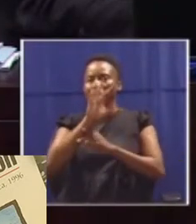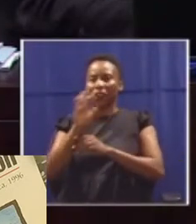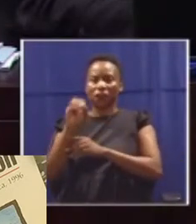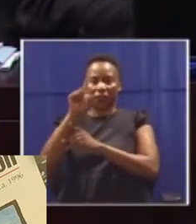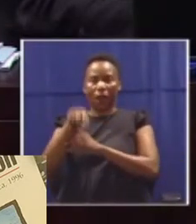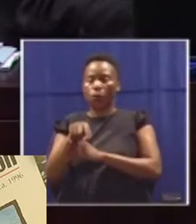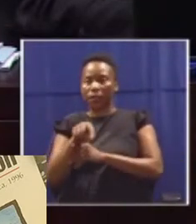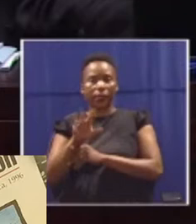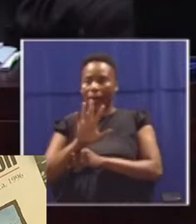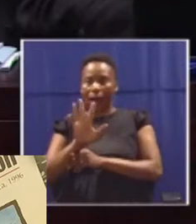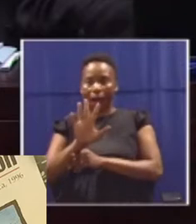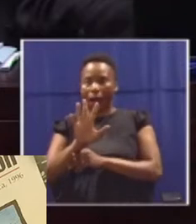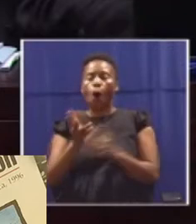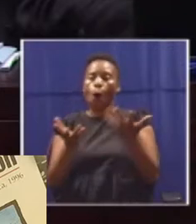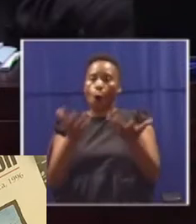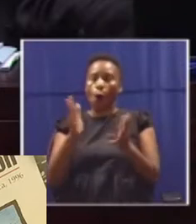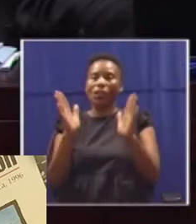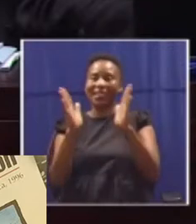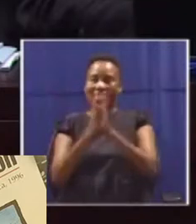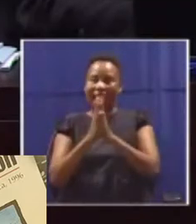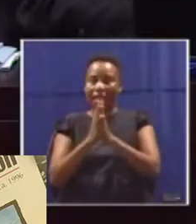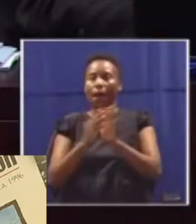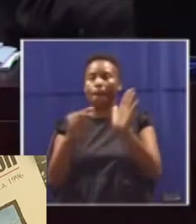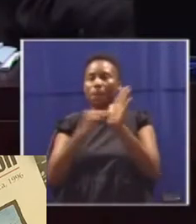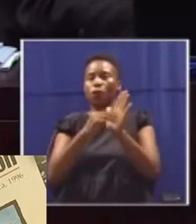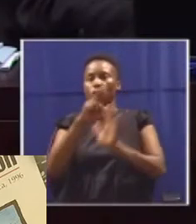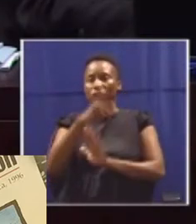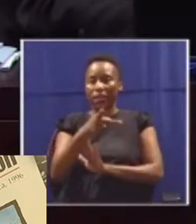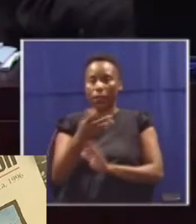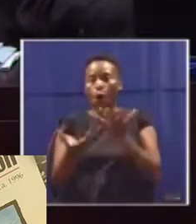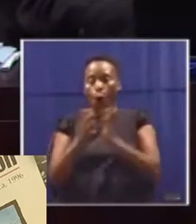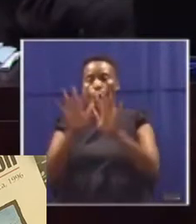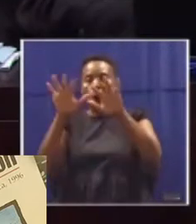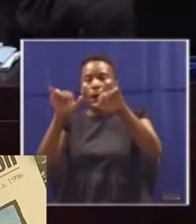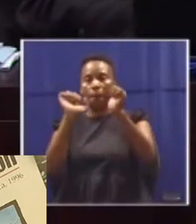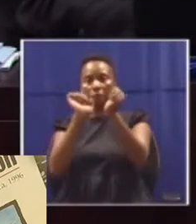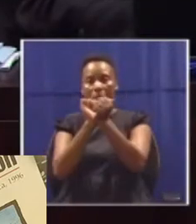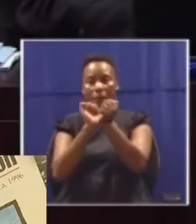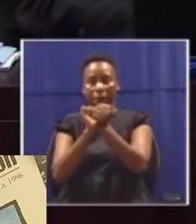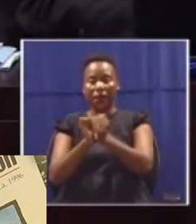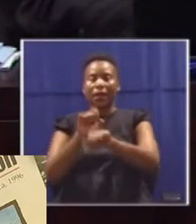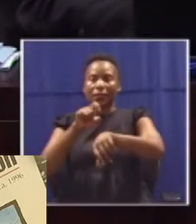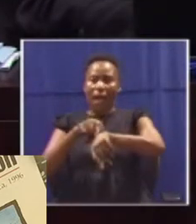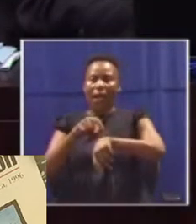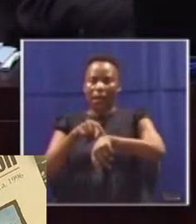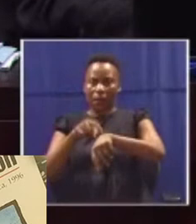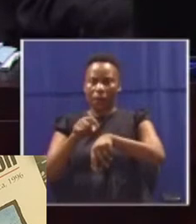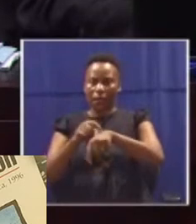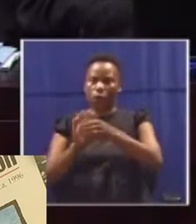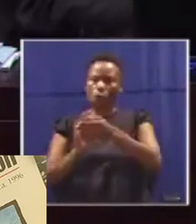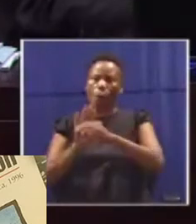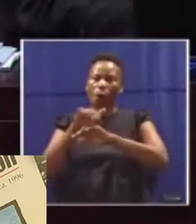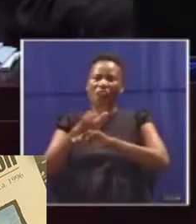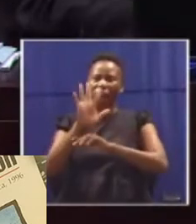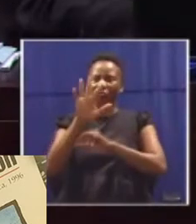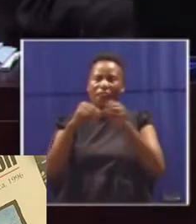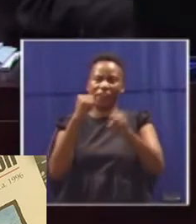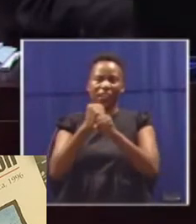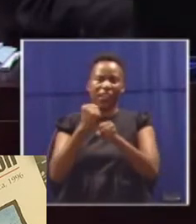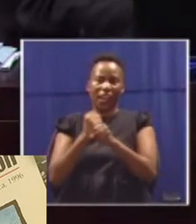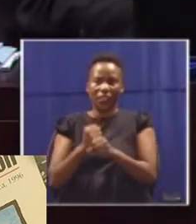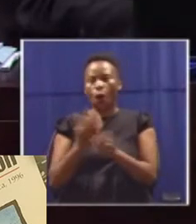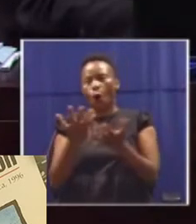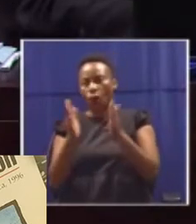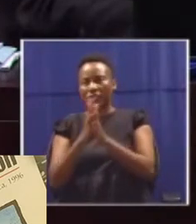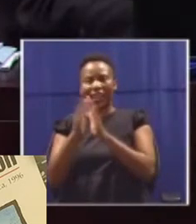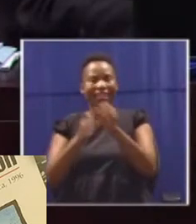500,000 or 10 million, or to imprisonment for a period not exceeding 5 years or 10 years,